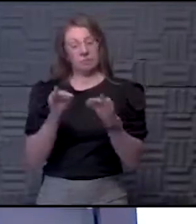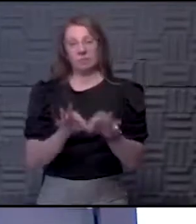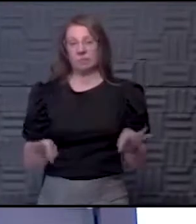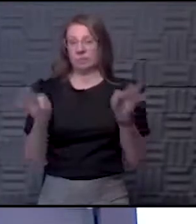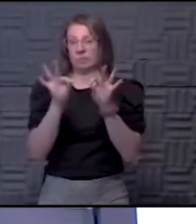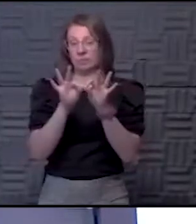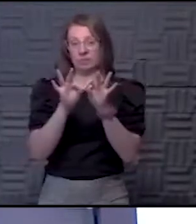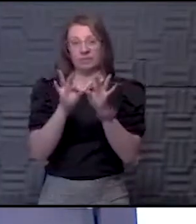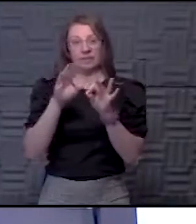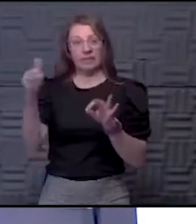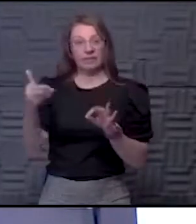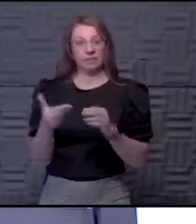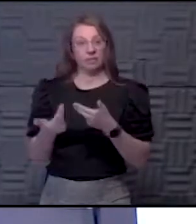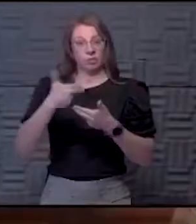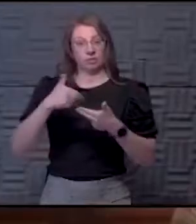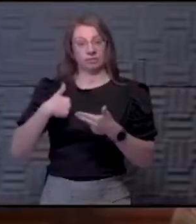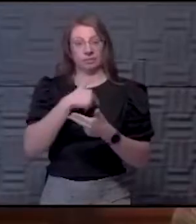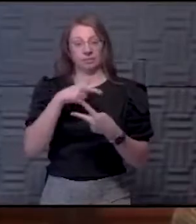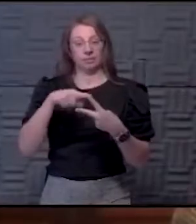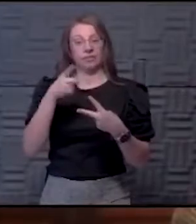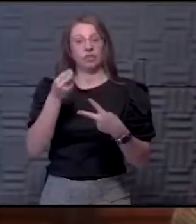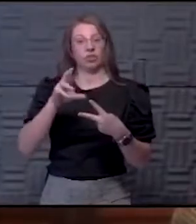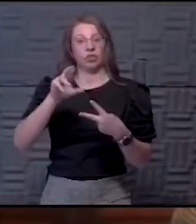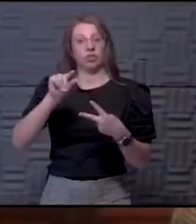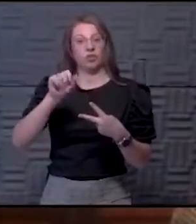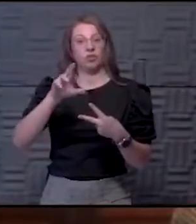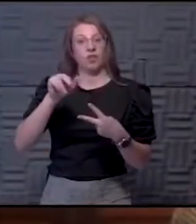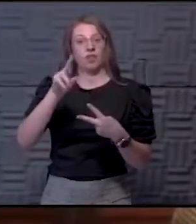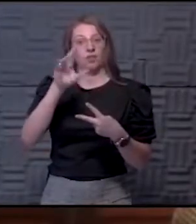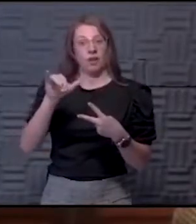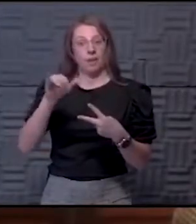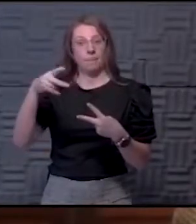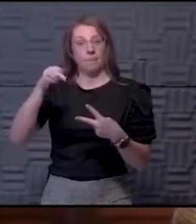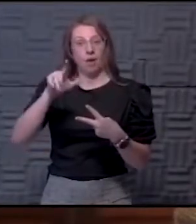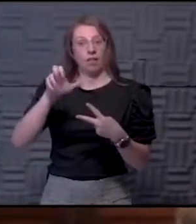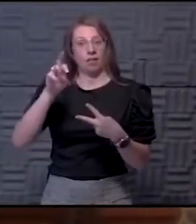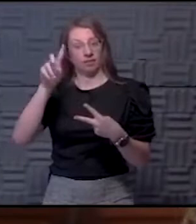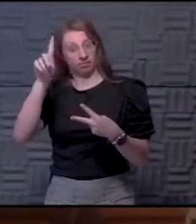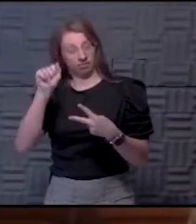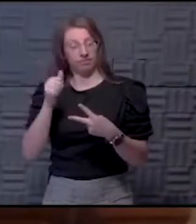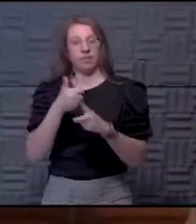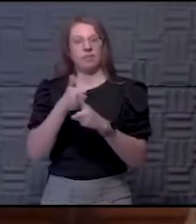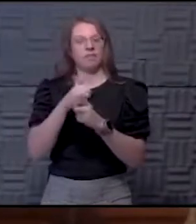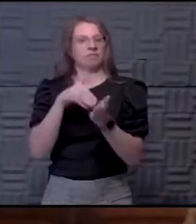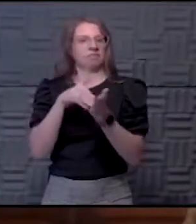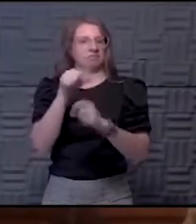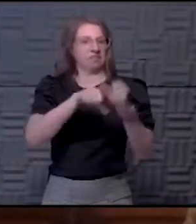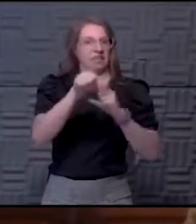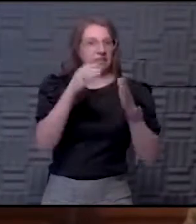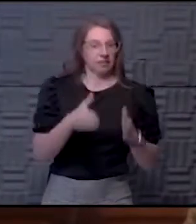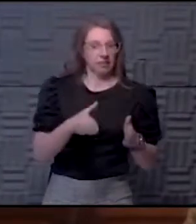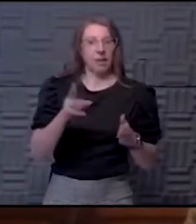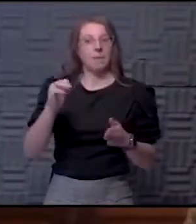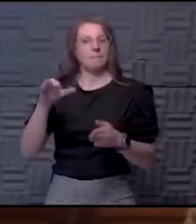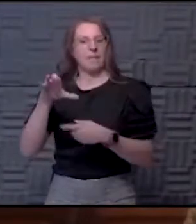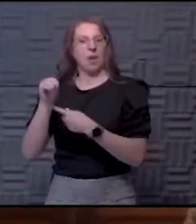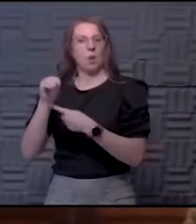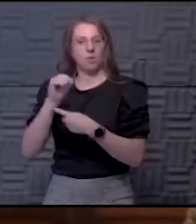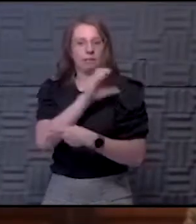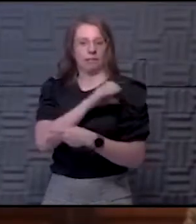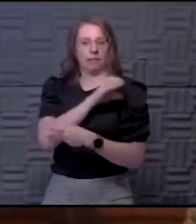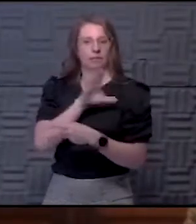guests join us. Dr. Gregory Poland, a physician scientist and founding and current director of Mayo Clinic's Vaccine Research